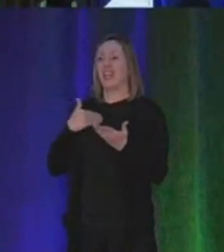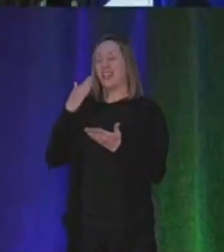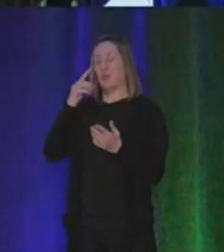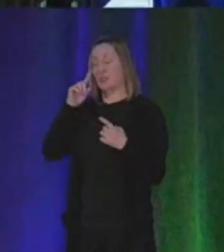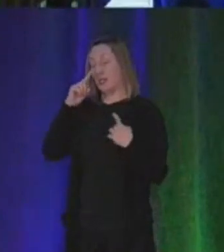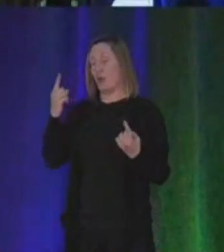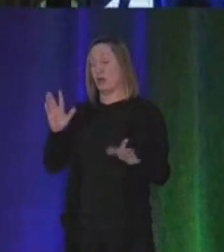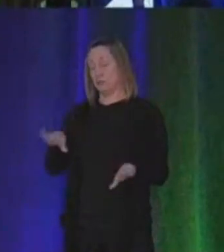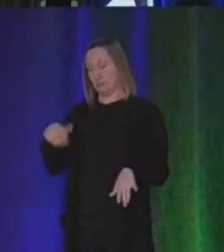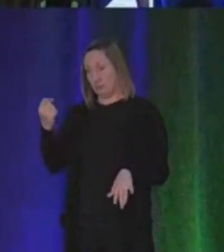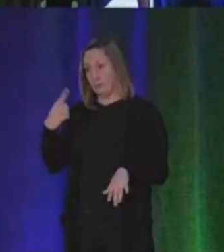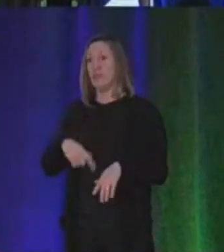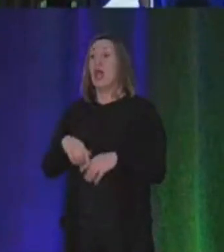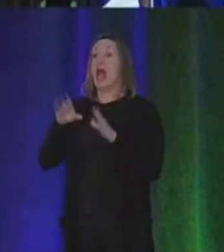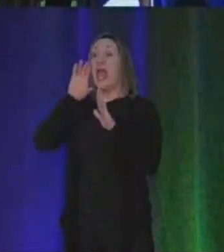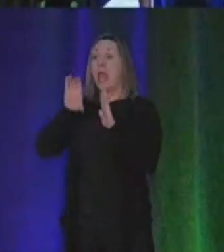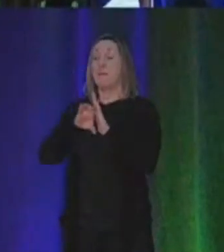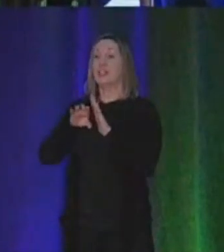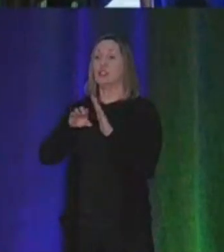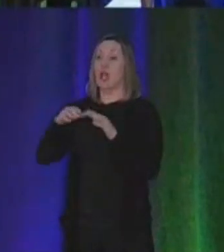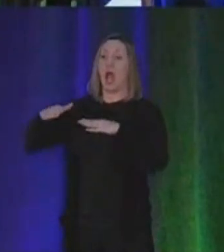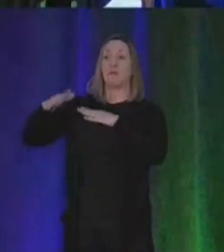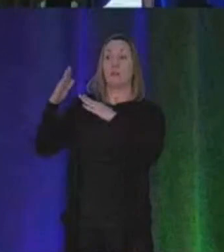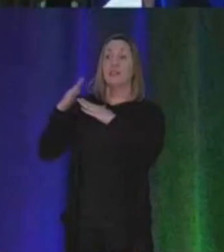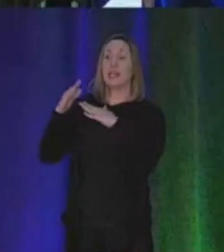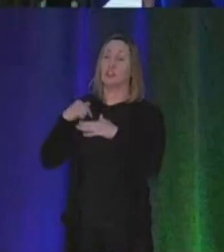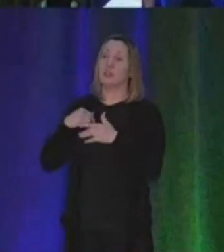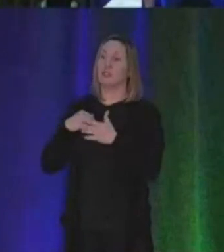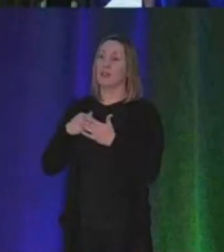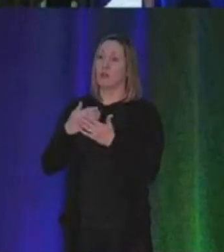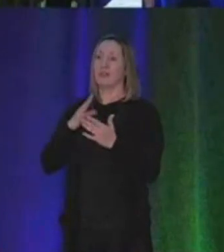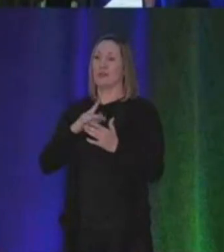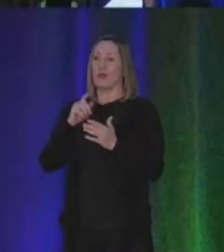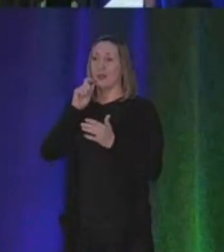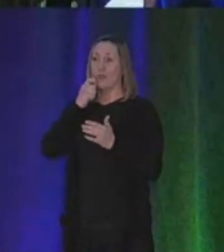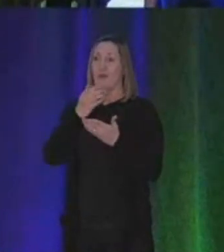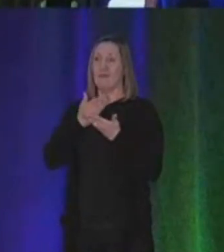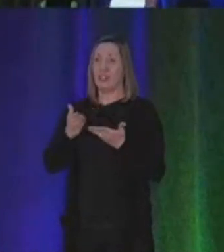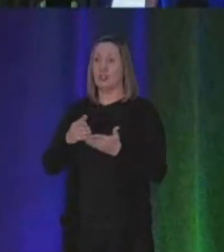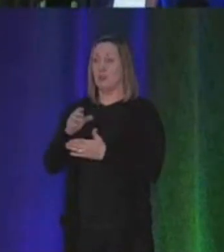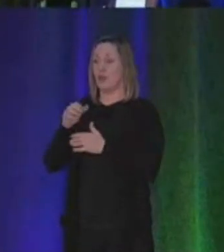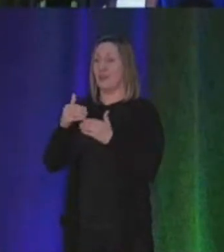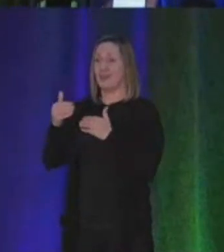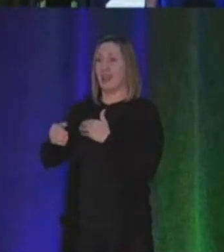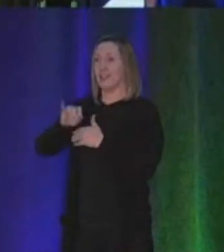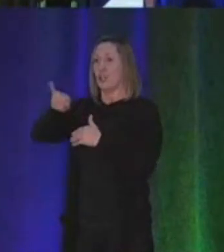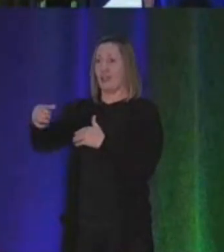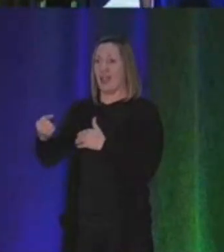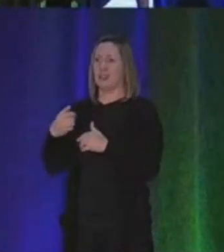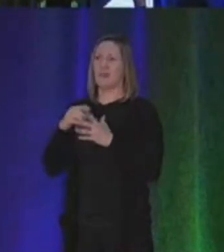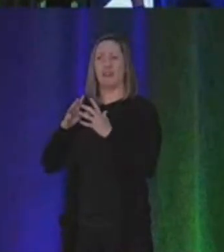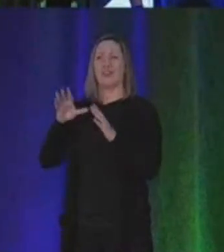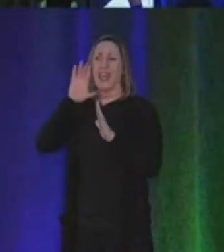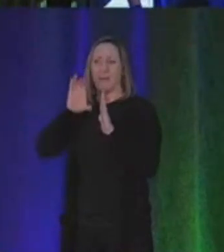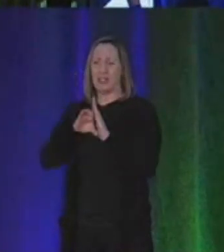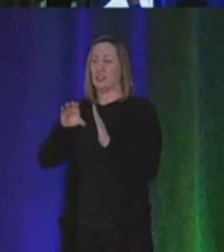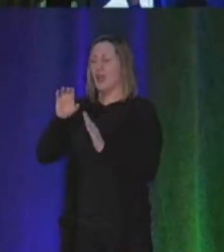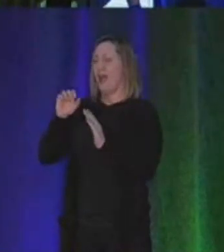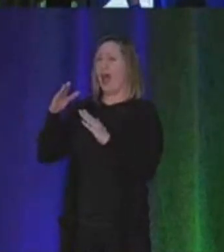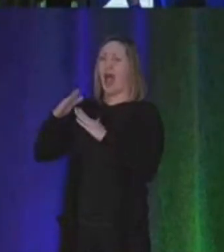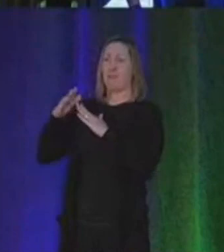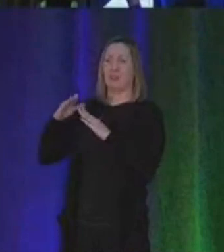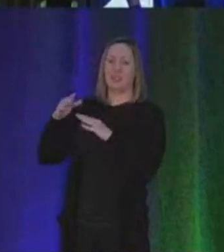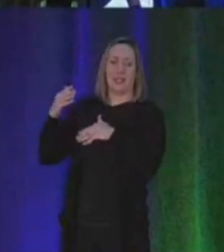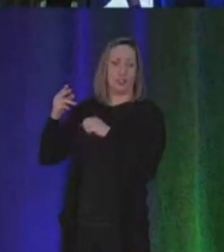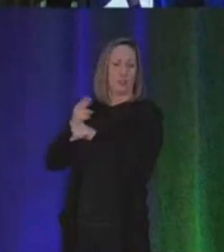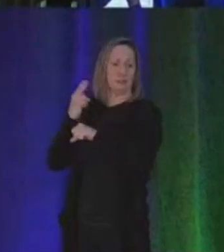boring, image optimization. So another great feature about Next.js is it does a bunch of image optimization stuff for you. So there are special